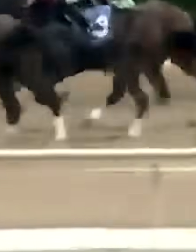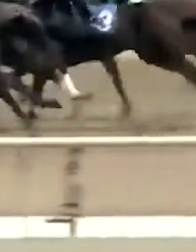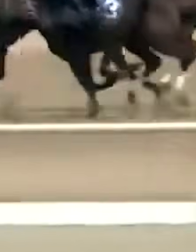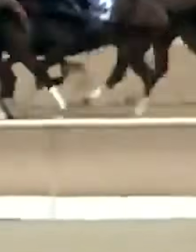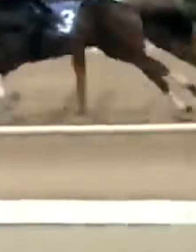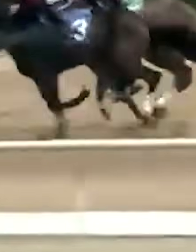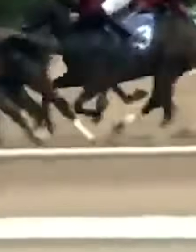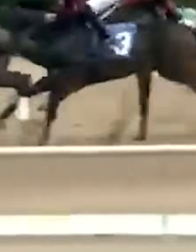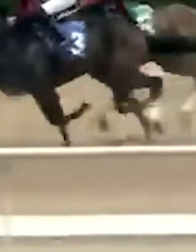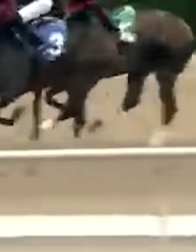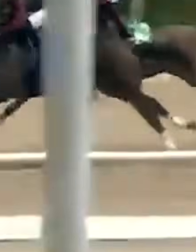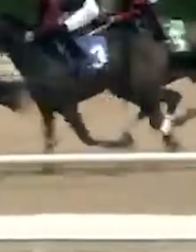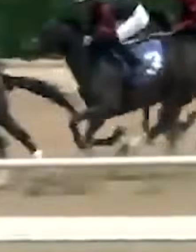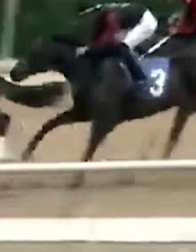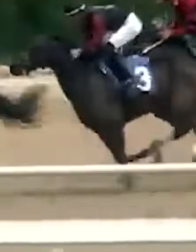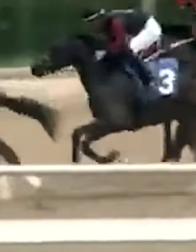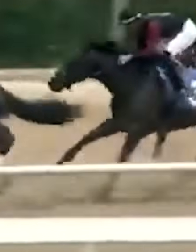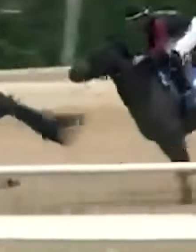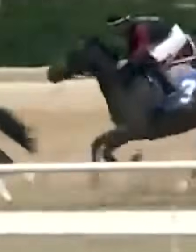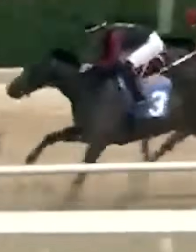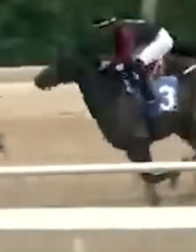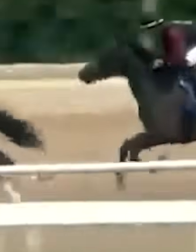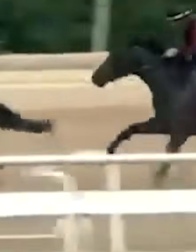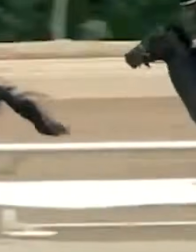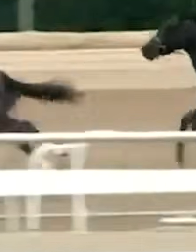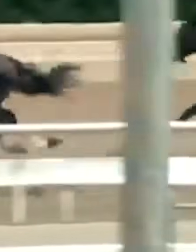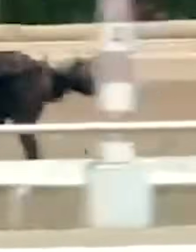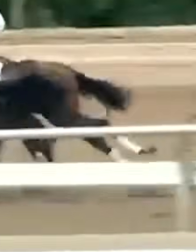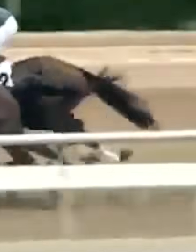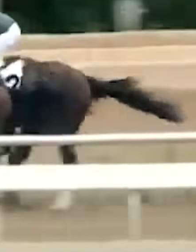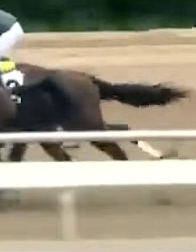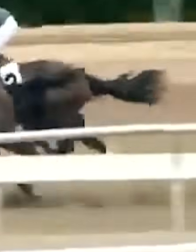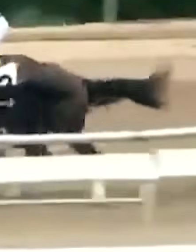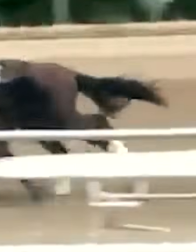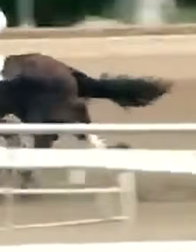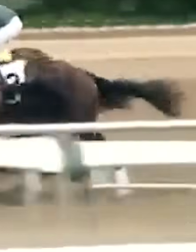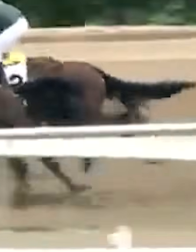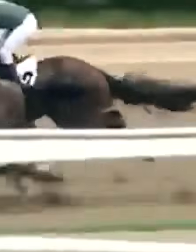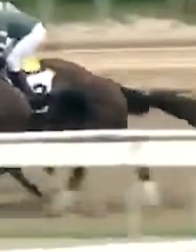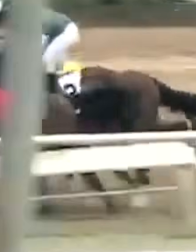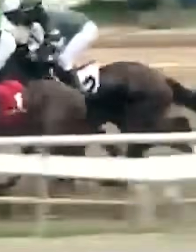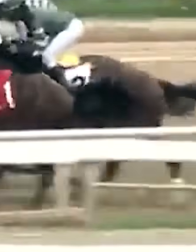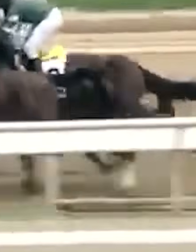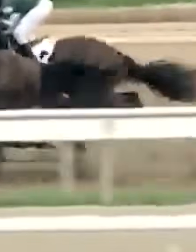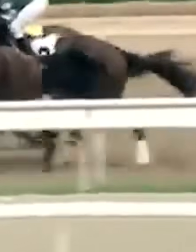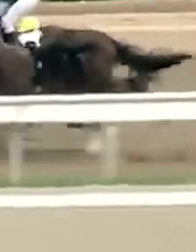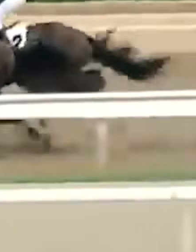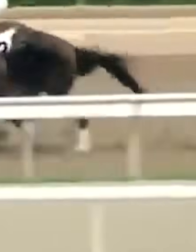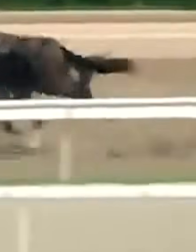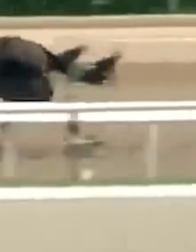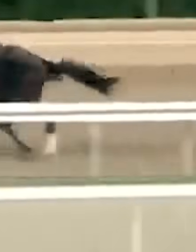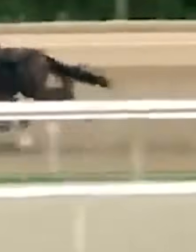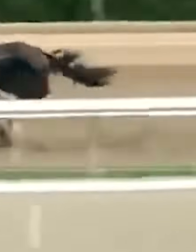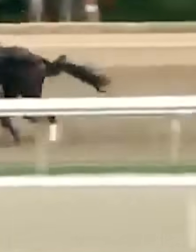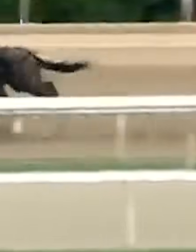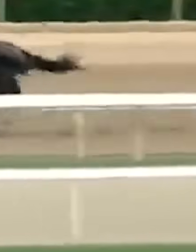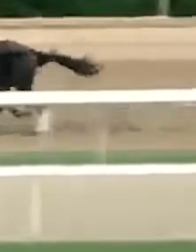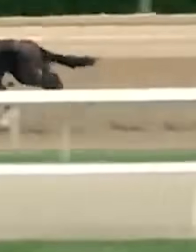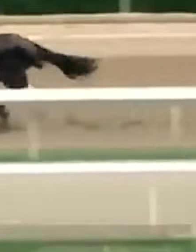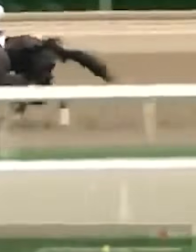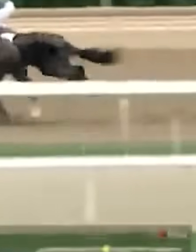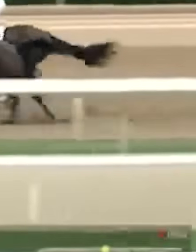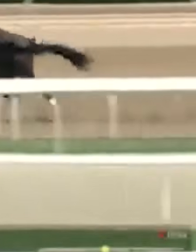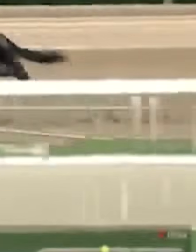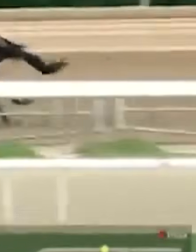Good start for Drama, who's heading off for the early advantage. Soda has speed toward the inside. Tavery Much is going to work between horses. On her